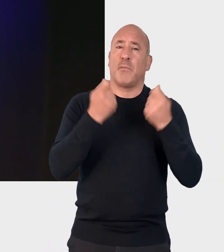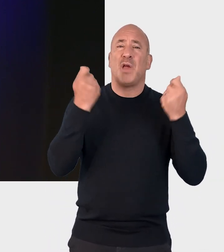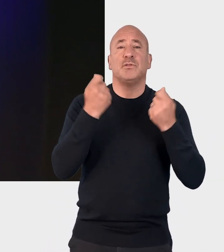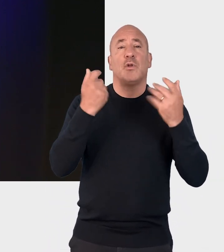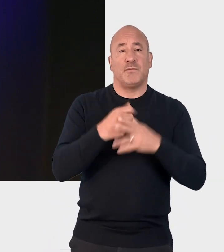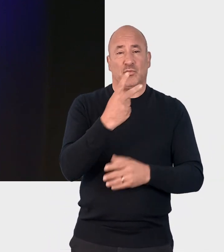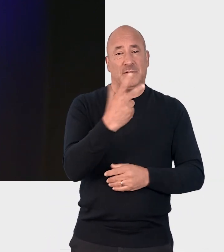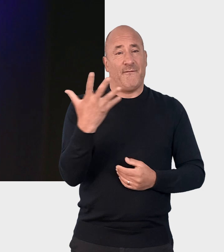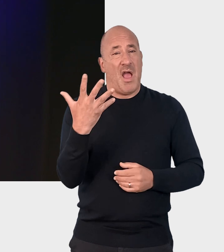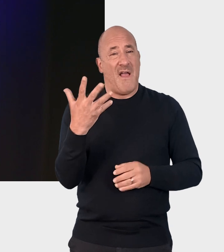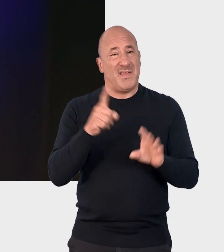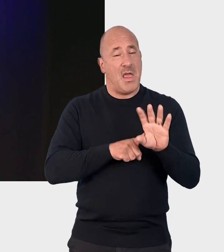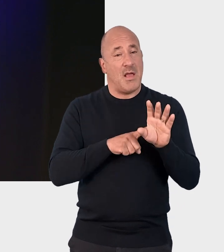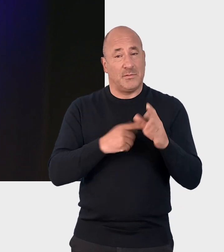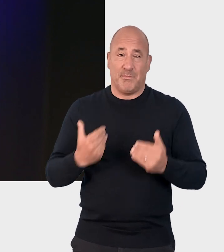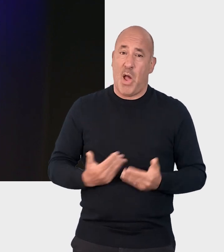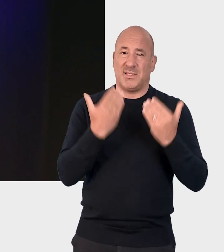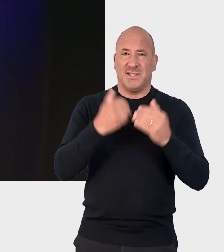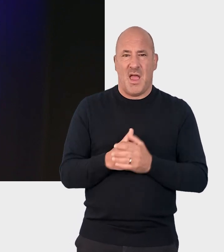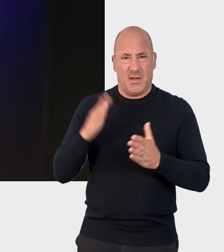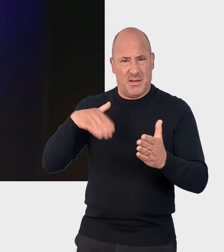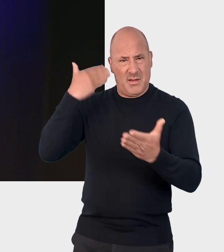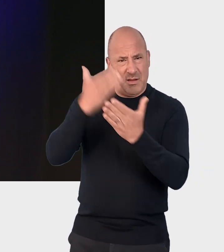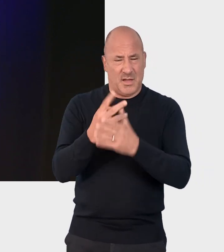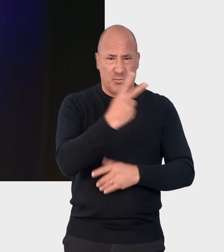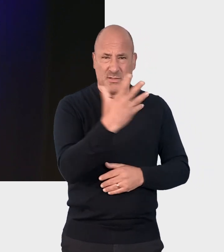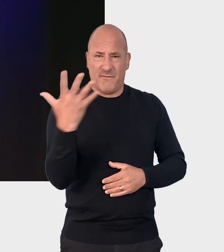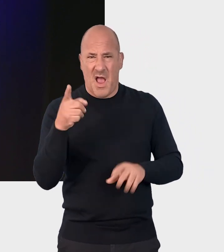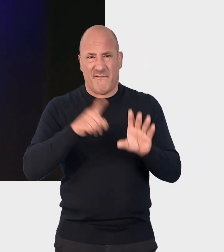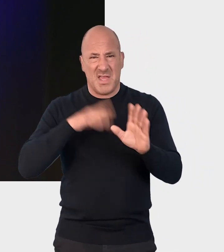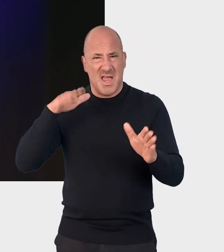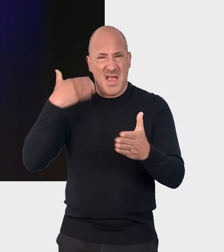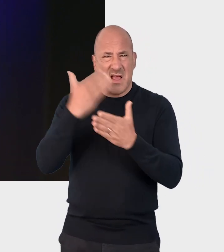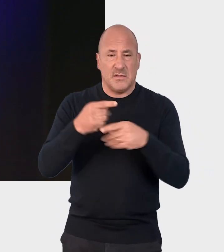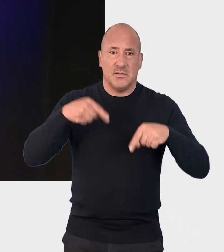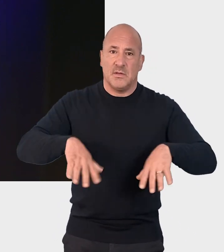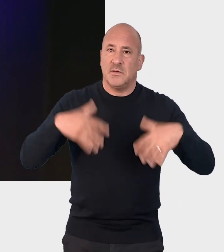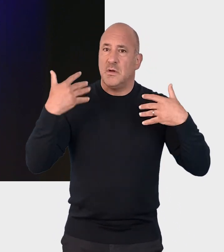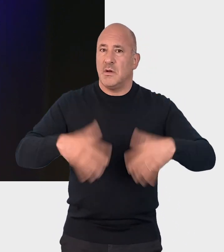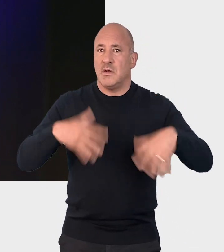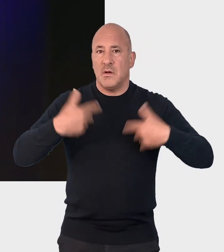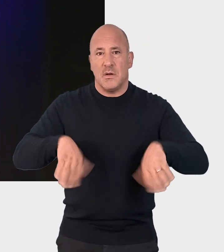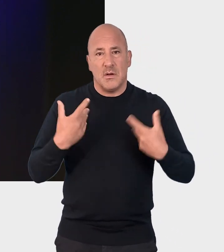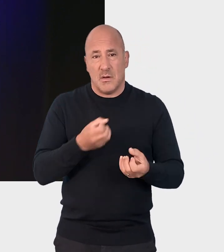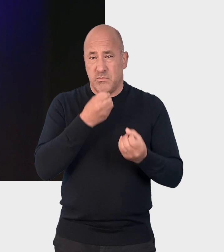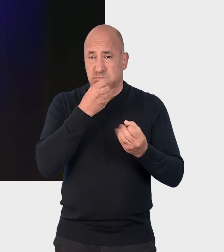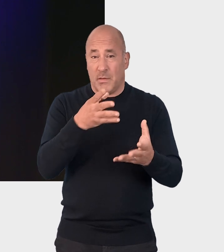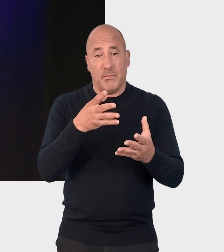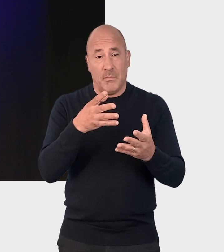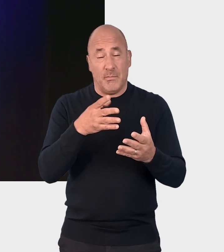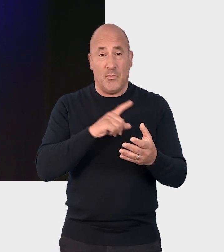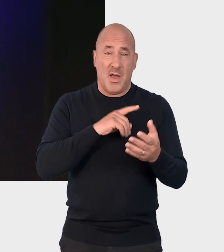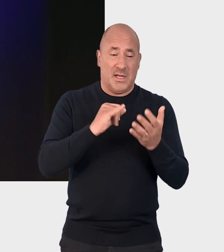Lowry as part of the celebrations of this wonderful building's 25th birthday. Over the last quarter of a century,